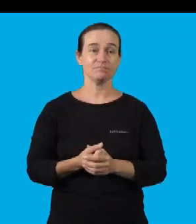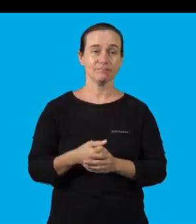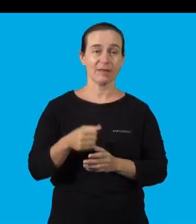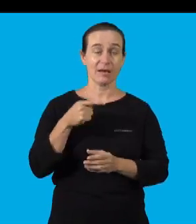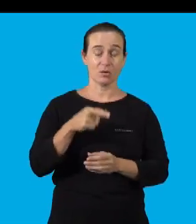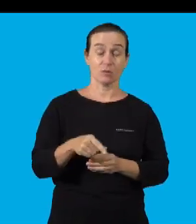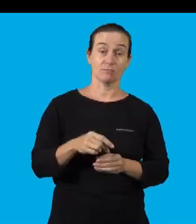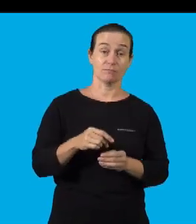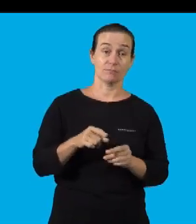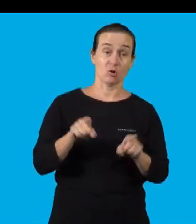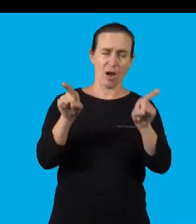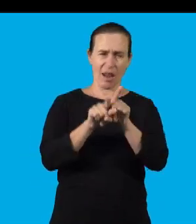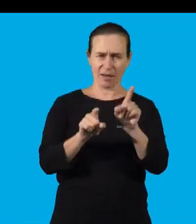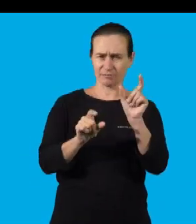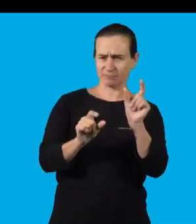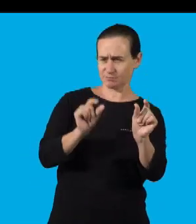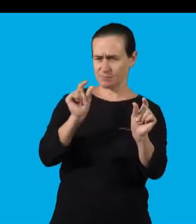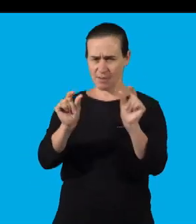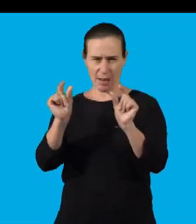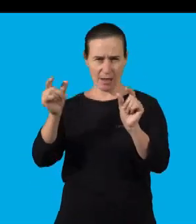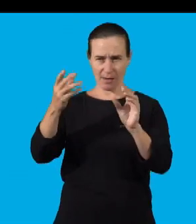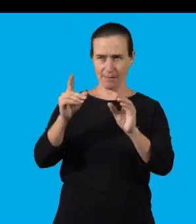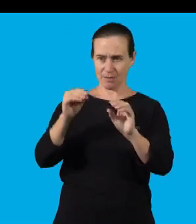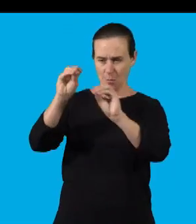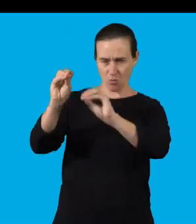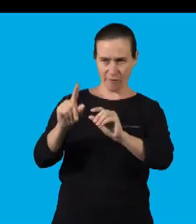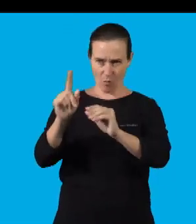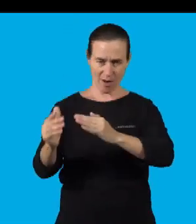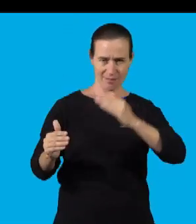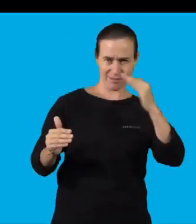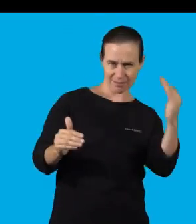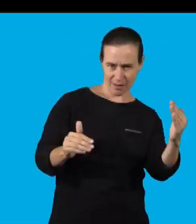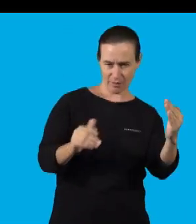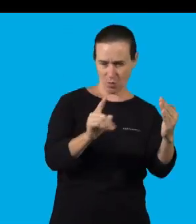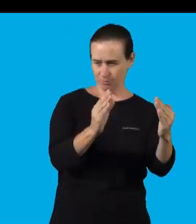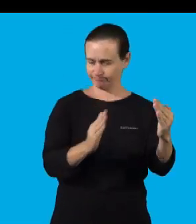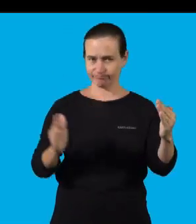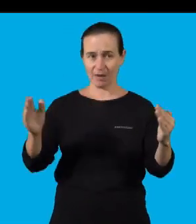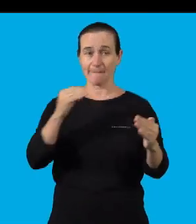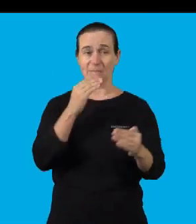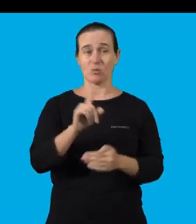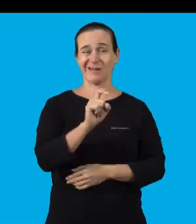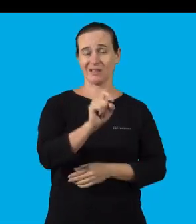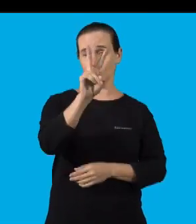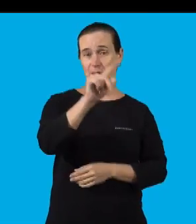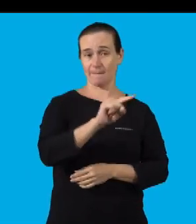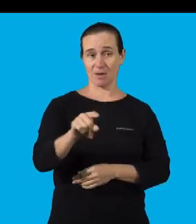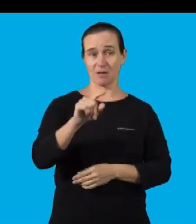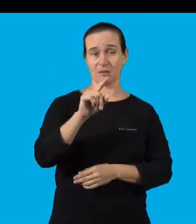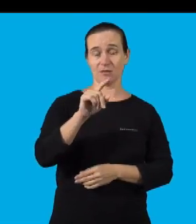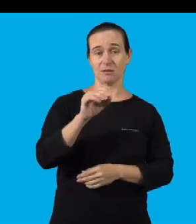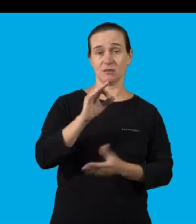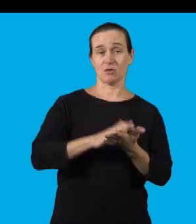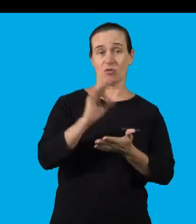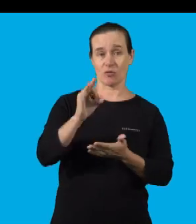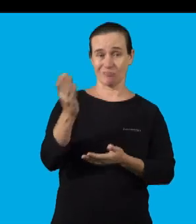are going to combine the like terms or bring actually everything over to one side, we then have x squared